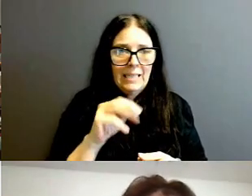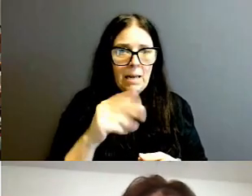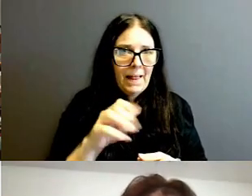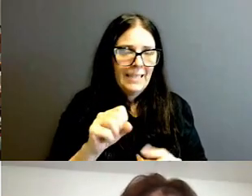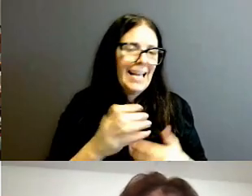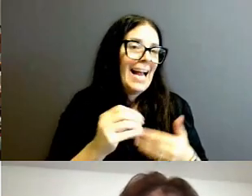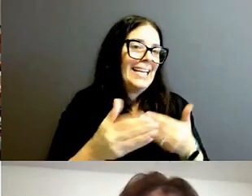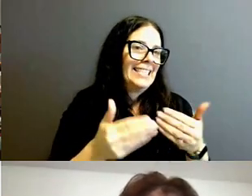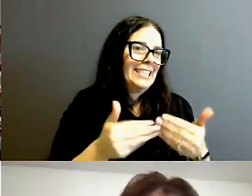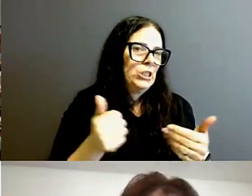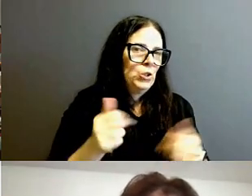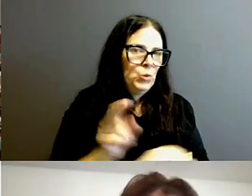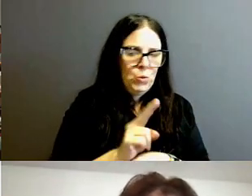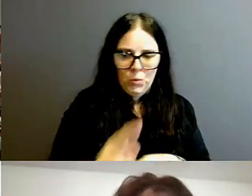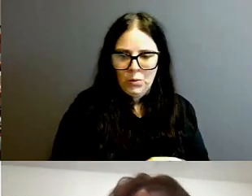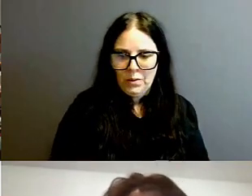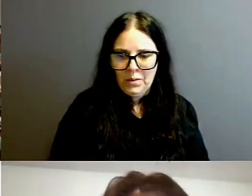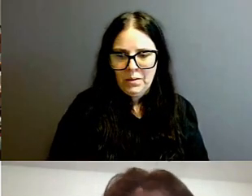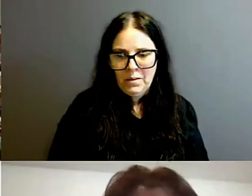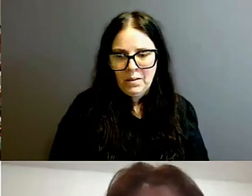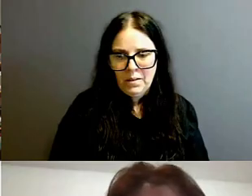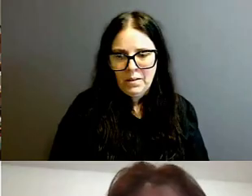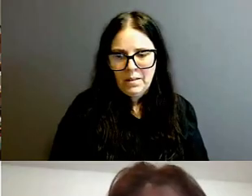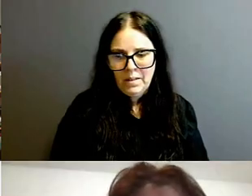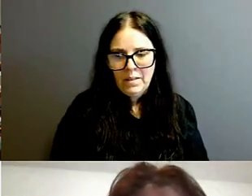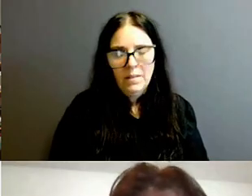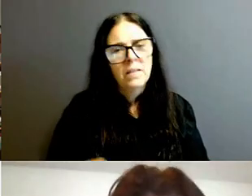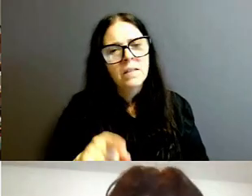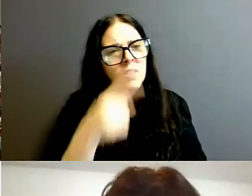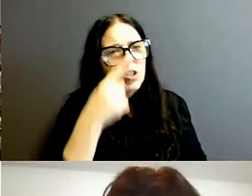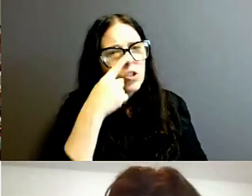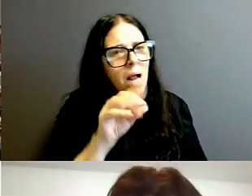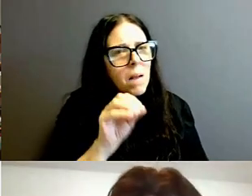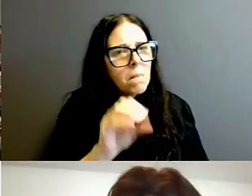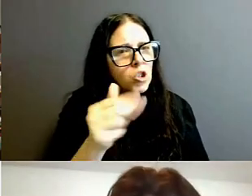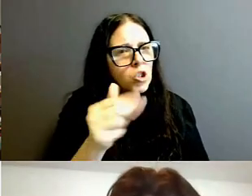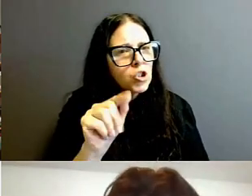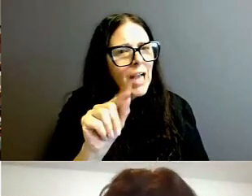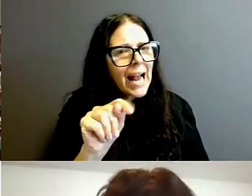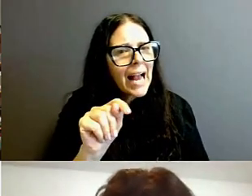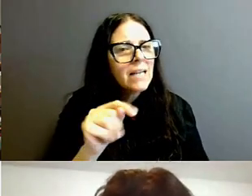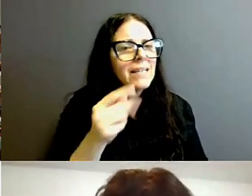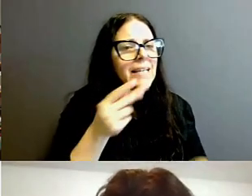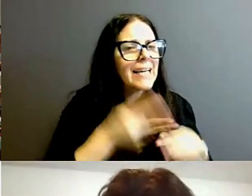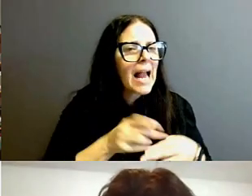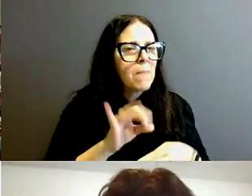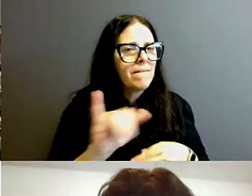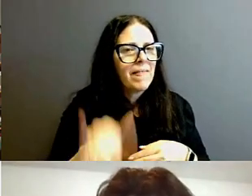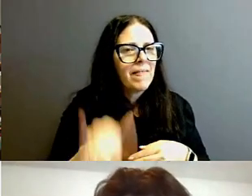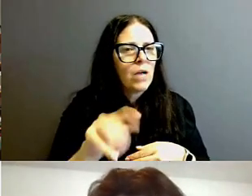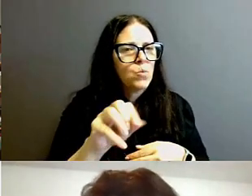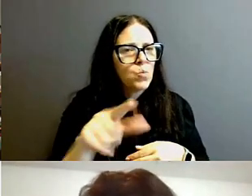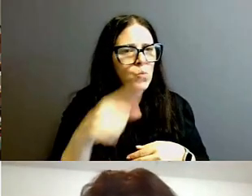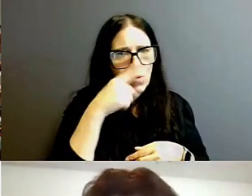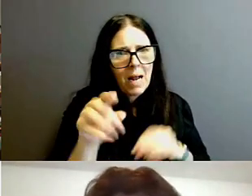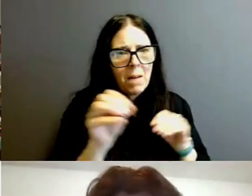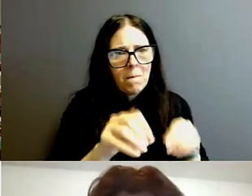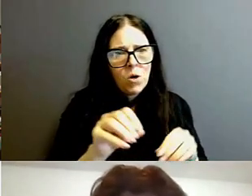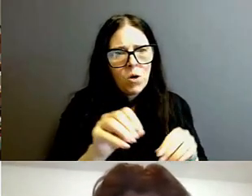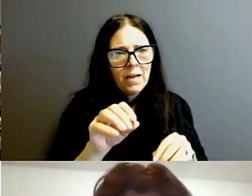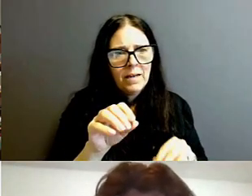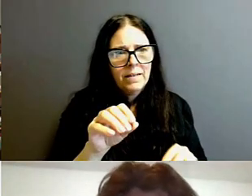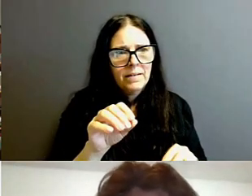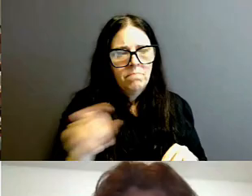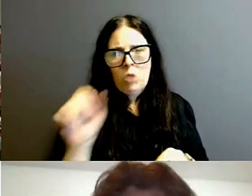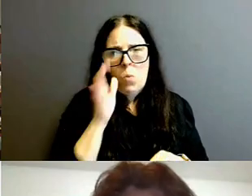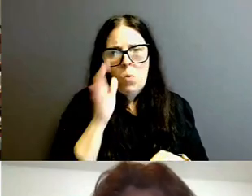to navigate. Breen, would you mind putting in the chat the name of the tool you Yes, used? I will. Perfect. Thank you. And thank you